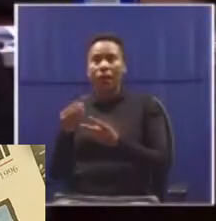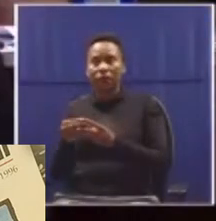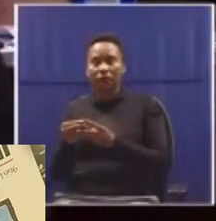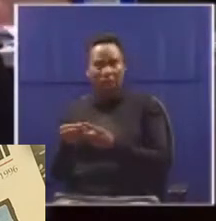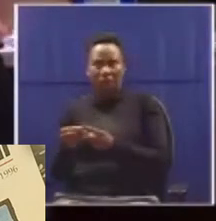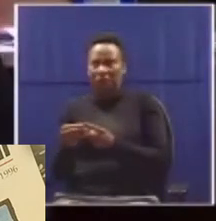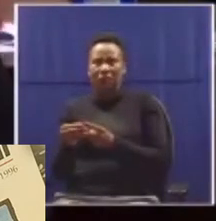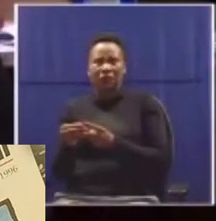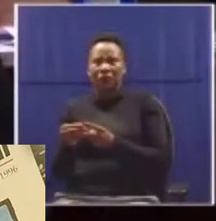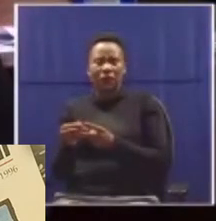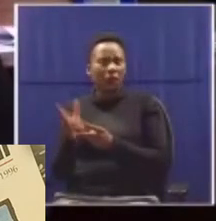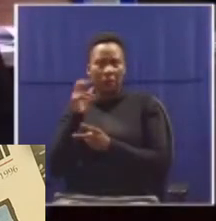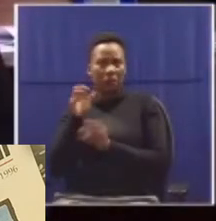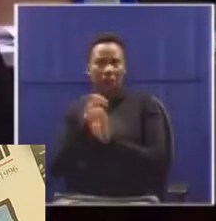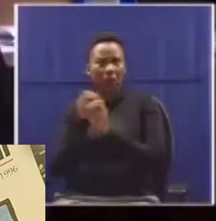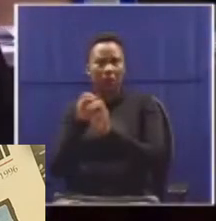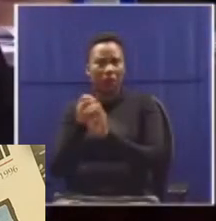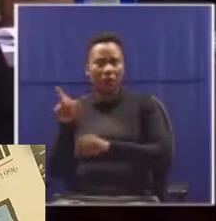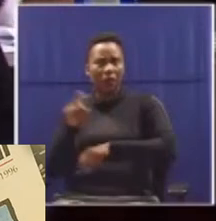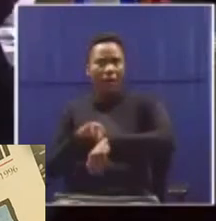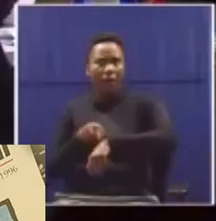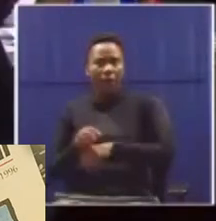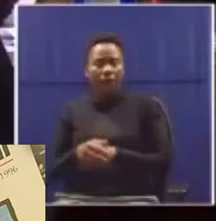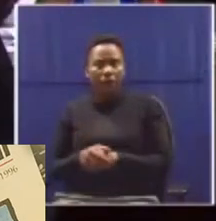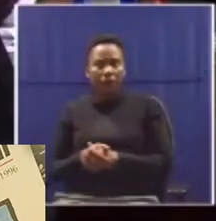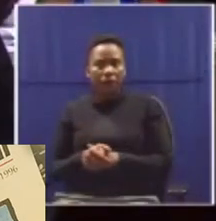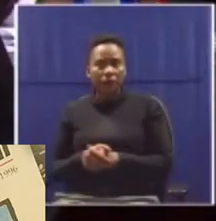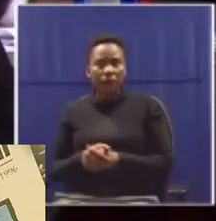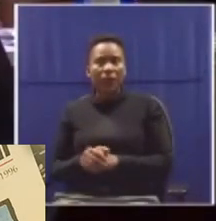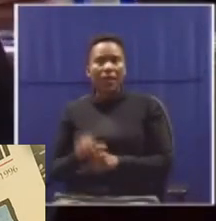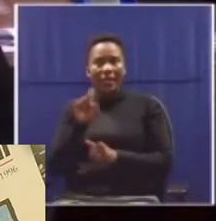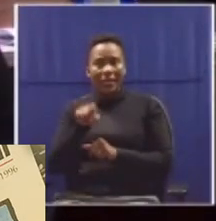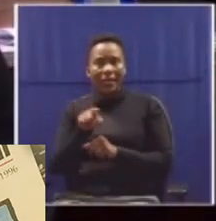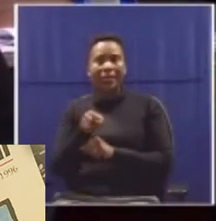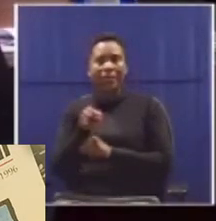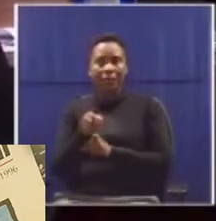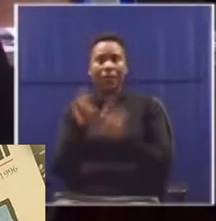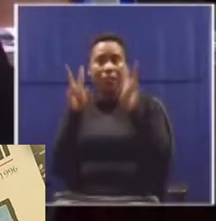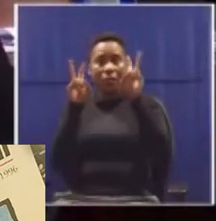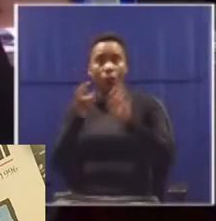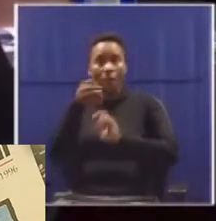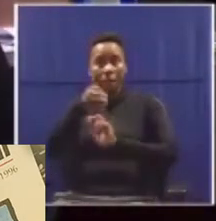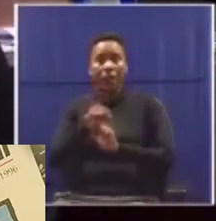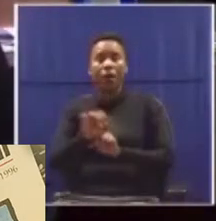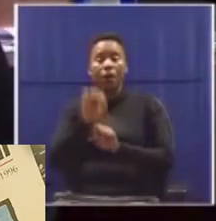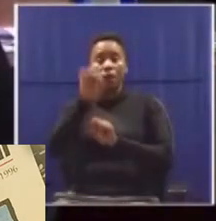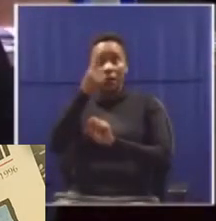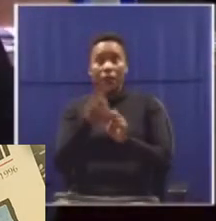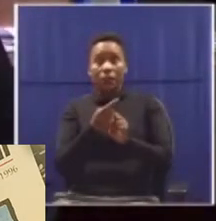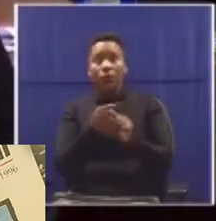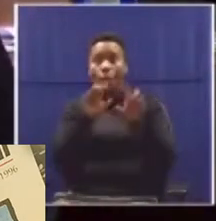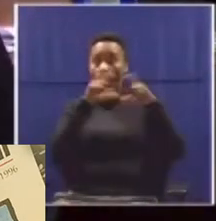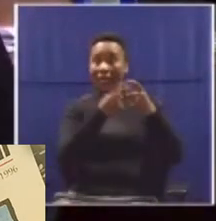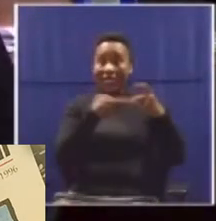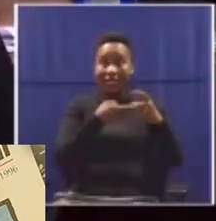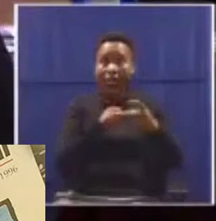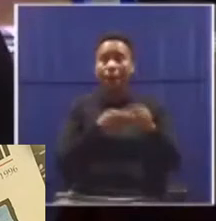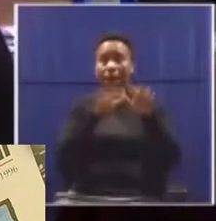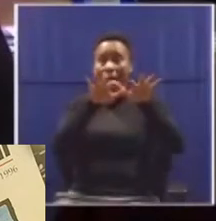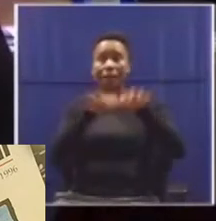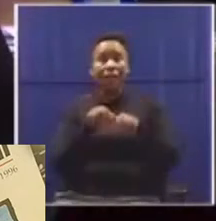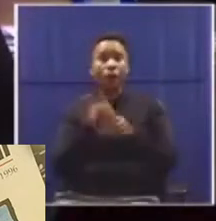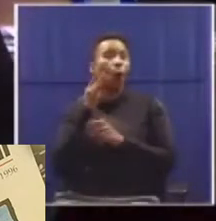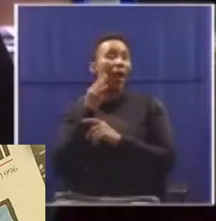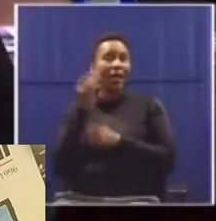at that time this matter first served before the Constitutional Review Committee of this parliament in 2007.